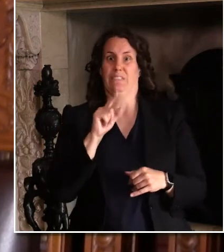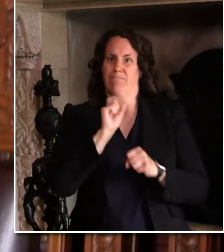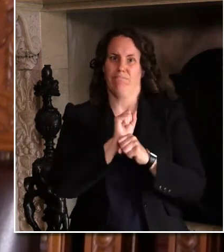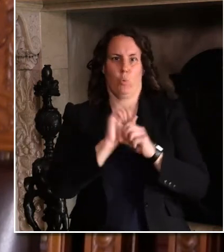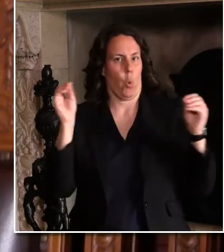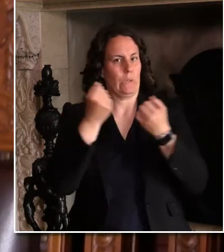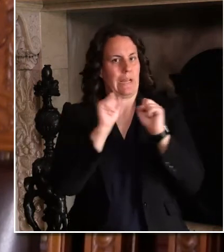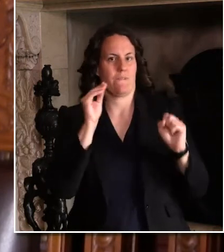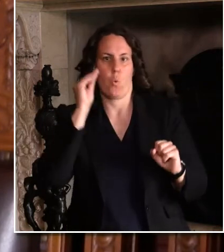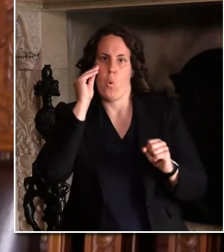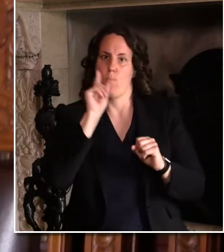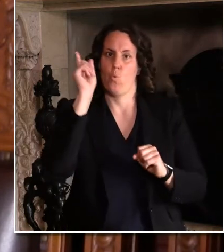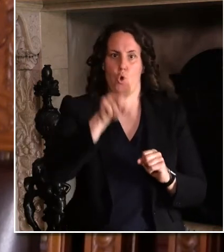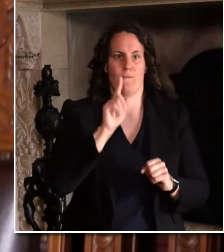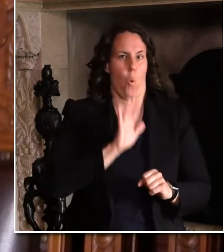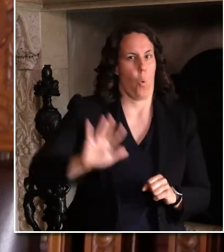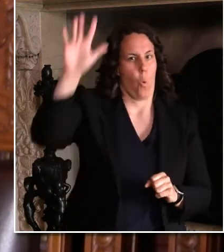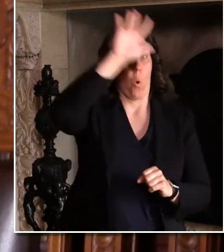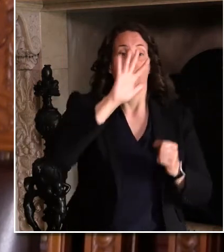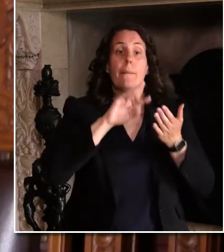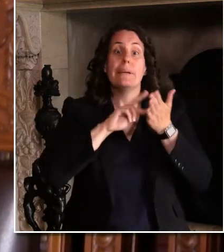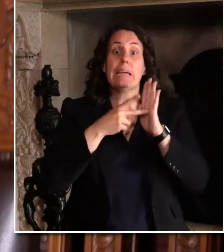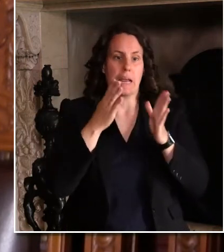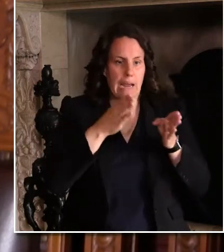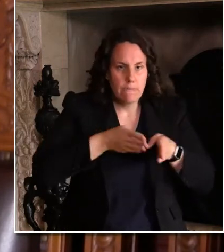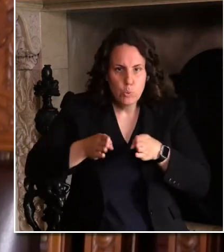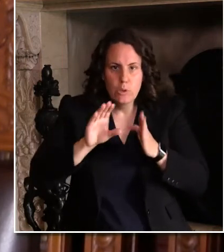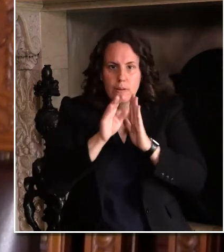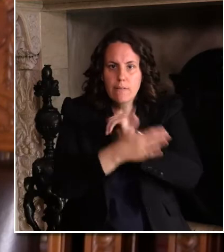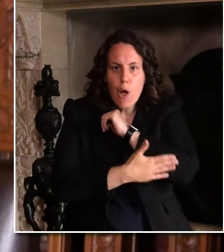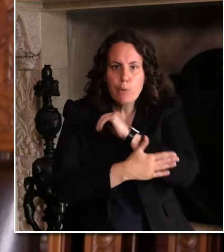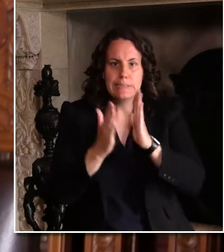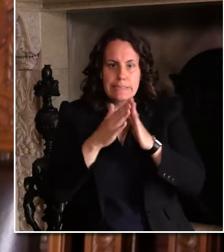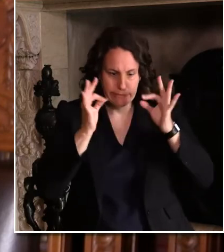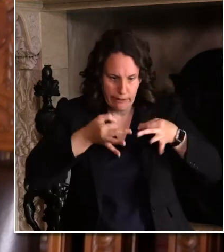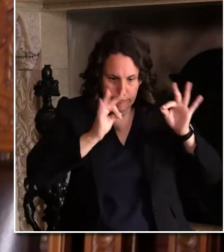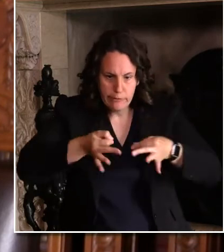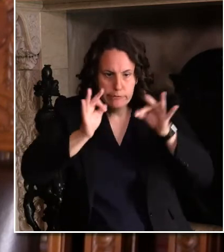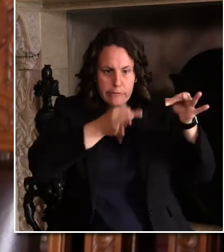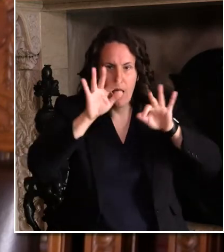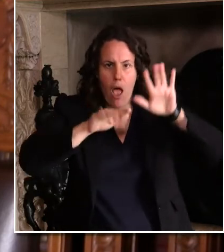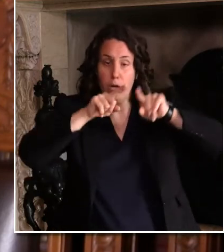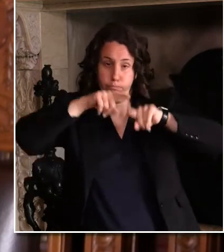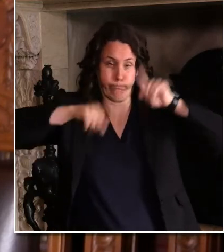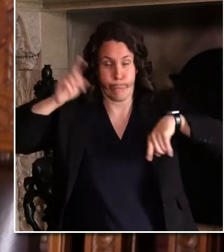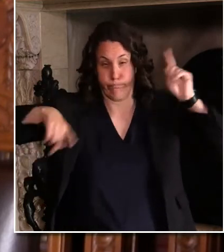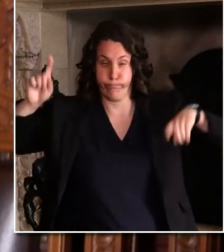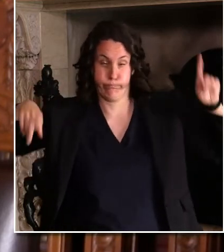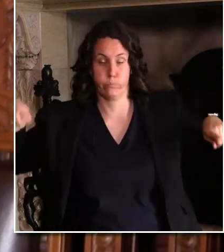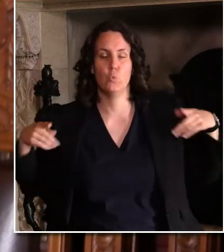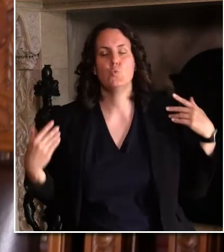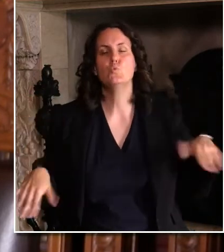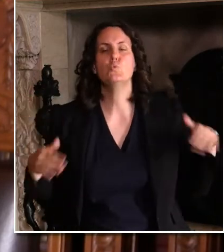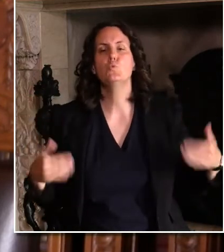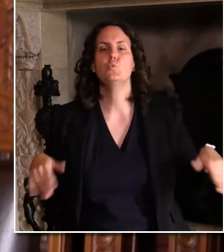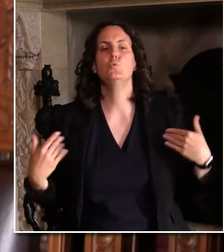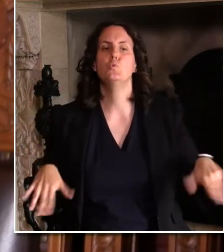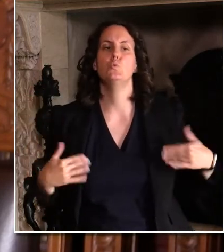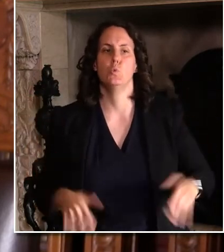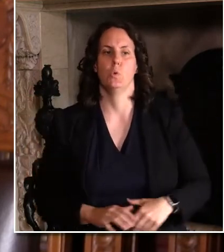of the validity of the orders, though, the Attorney General issued a very timely opinion on this, saying that the orders